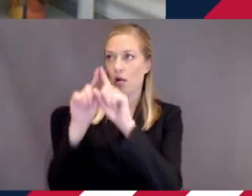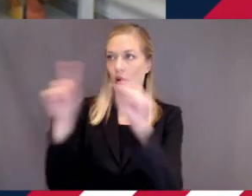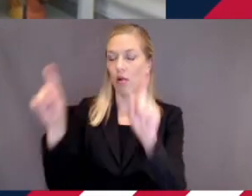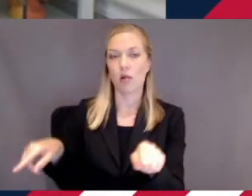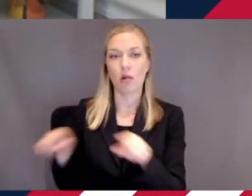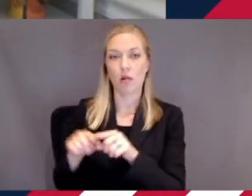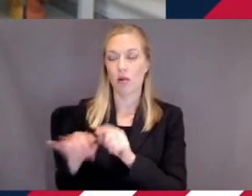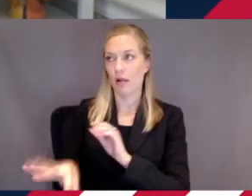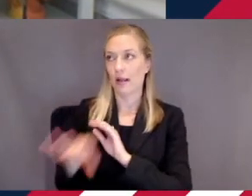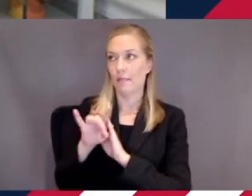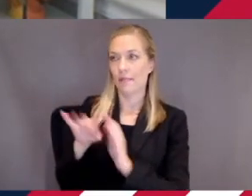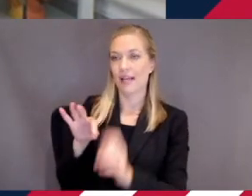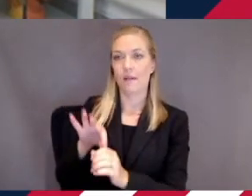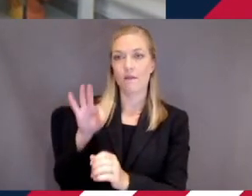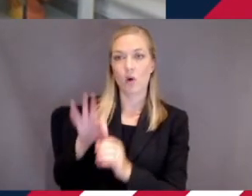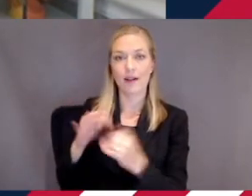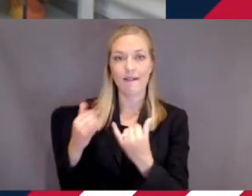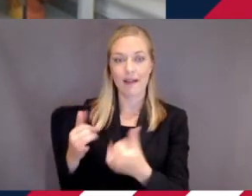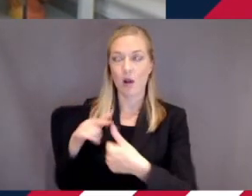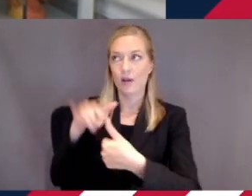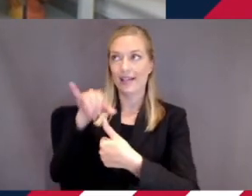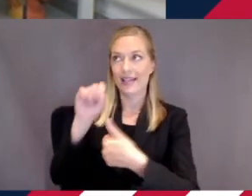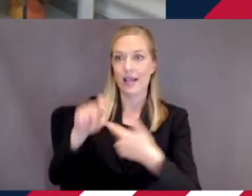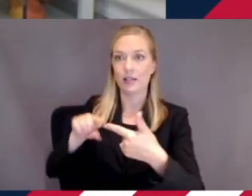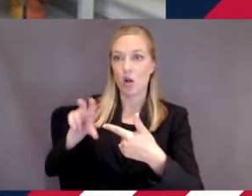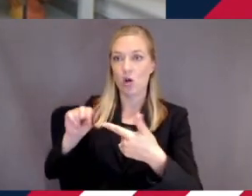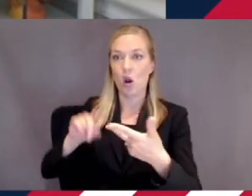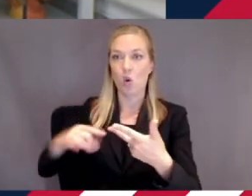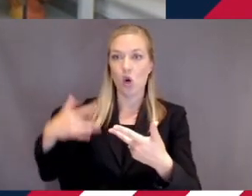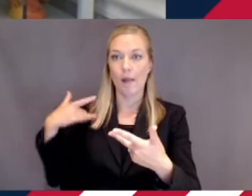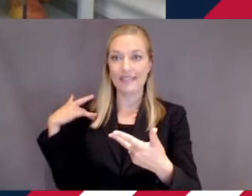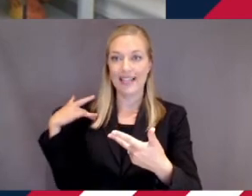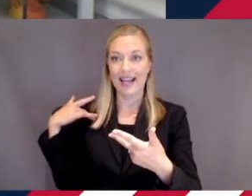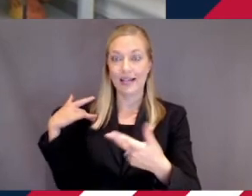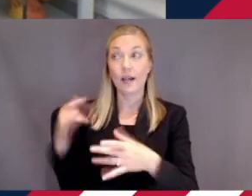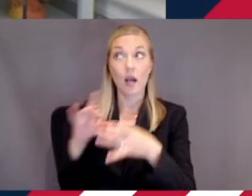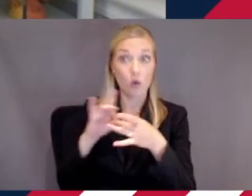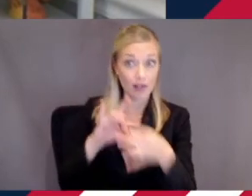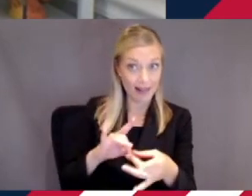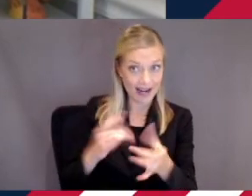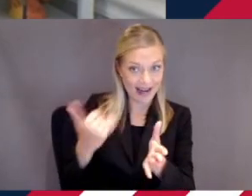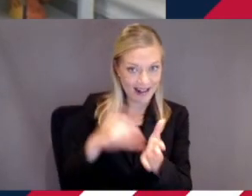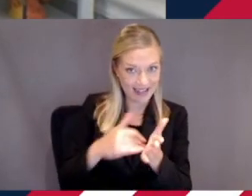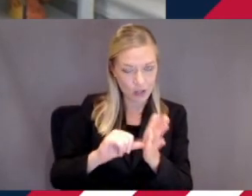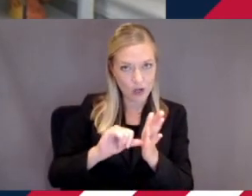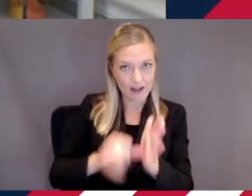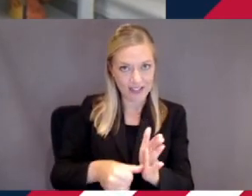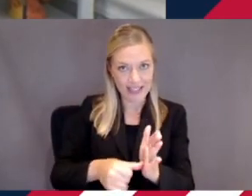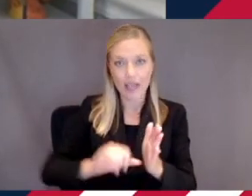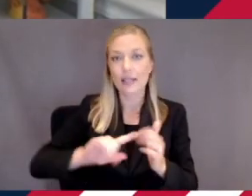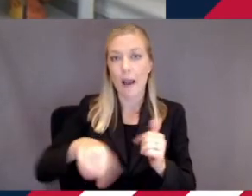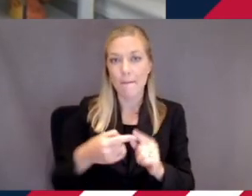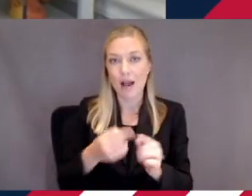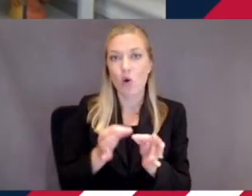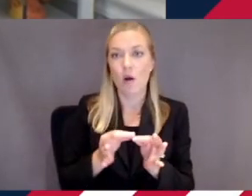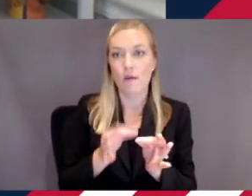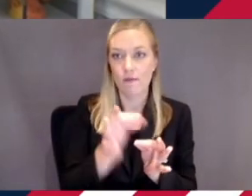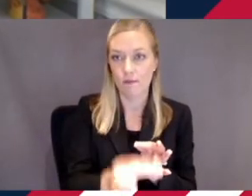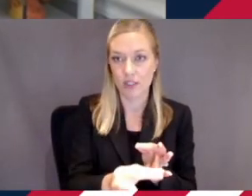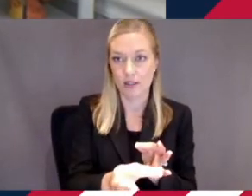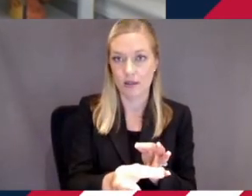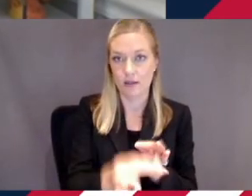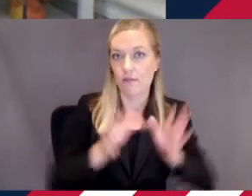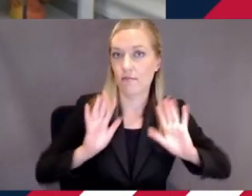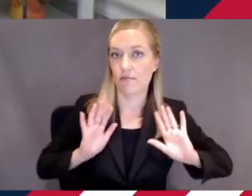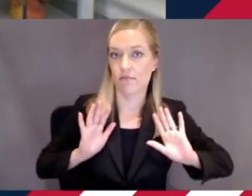voting option. Yes, no, or abstain on a motion to table this proposal. A yes vote would support